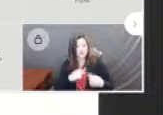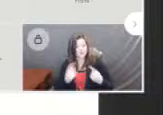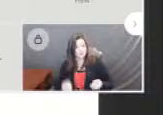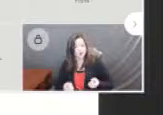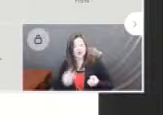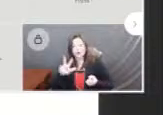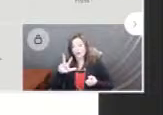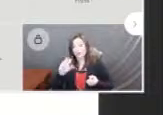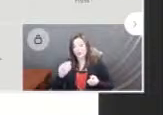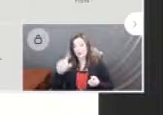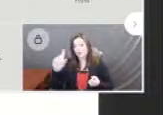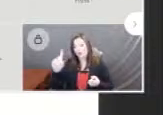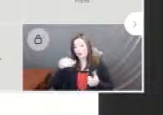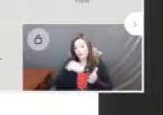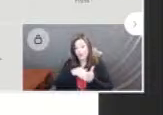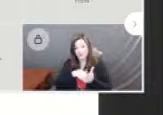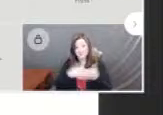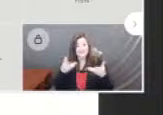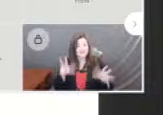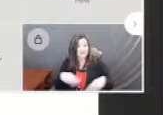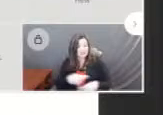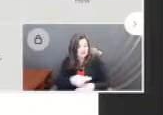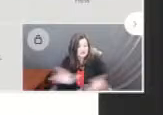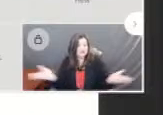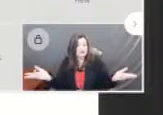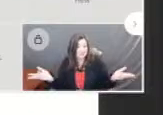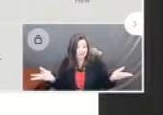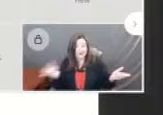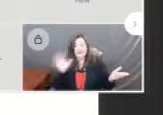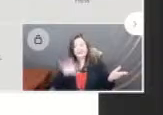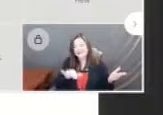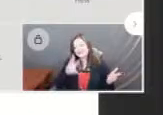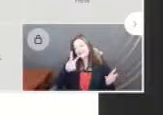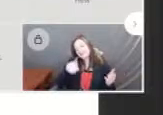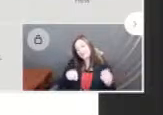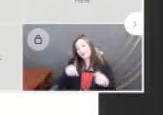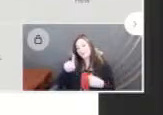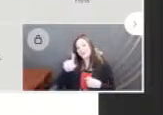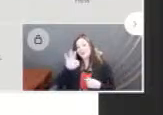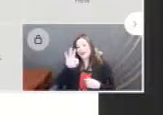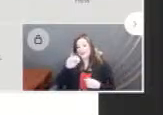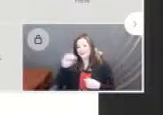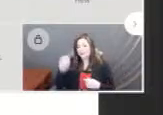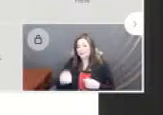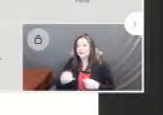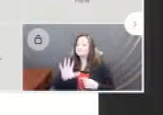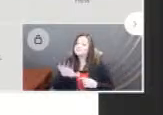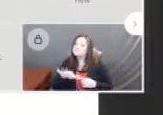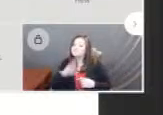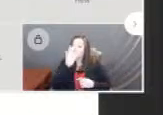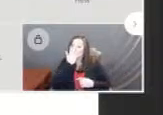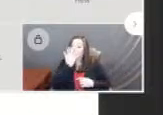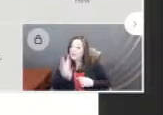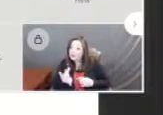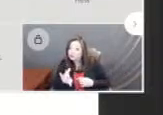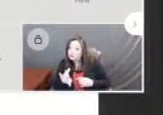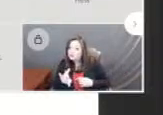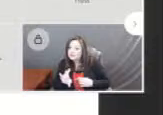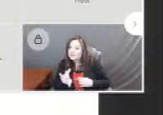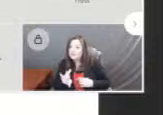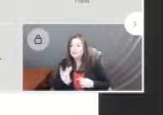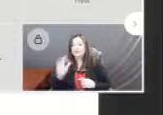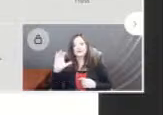301,000, just over that amount, has been given out so far. That's 61.9%. And what I find interesting is the